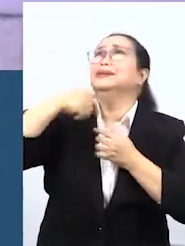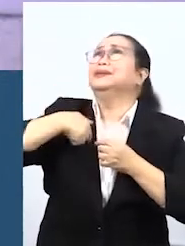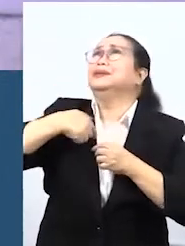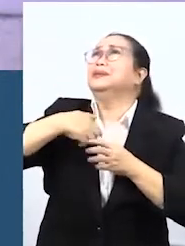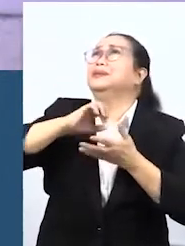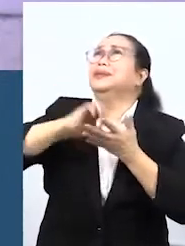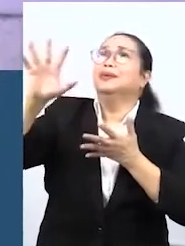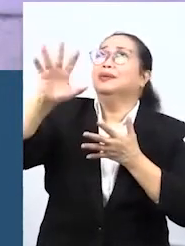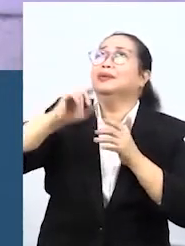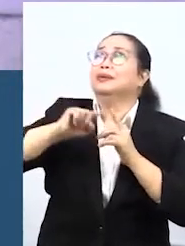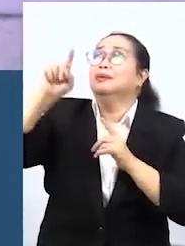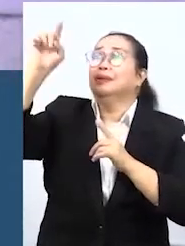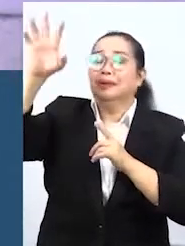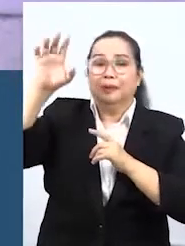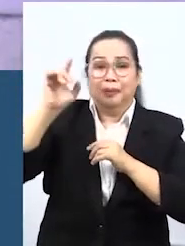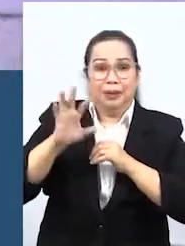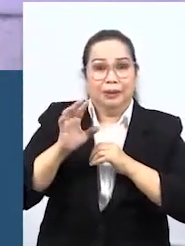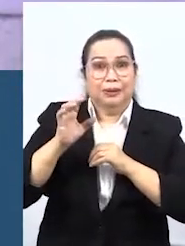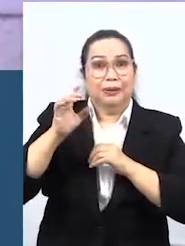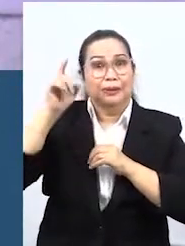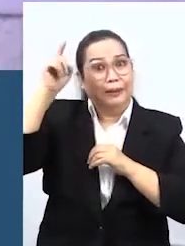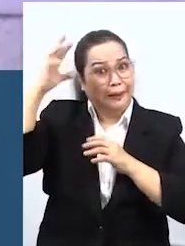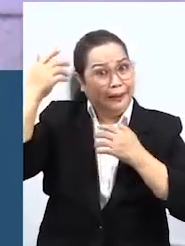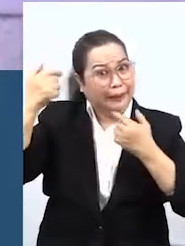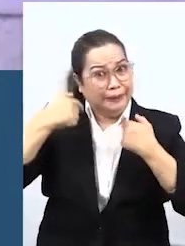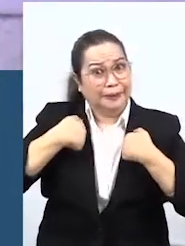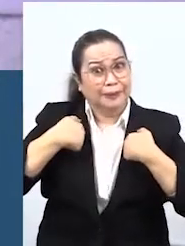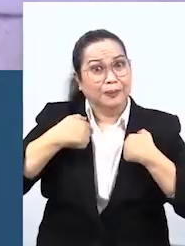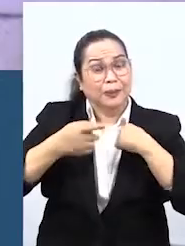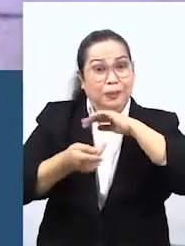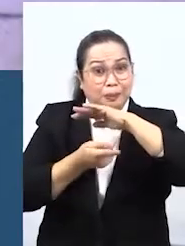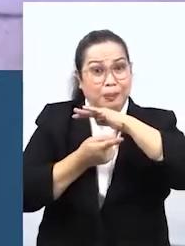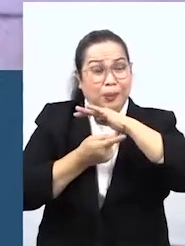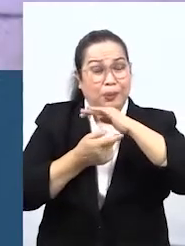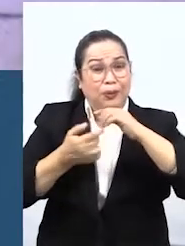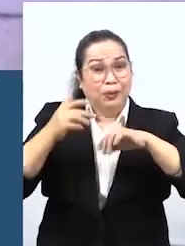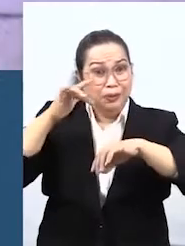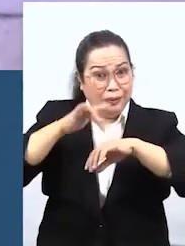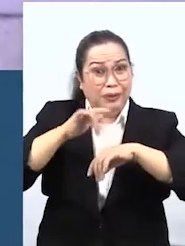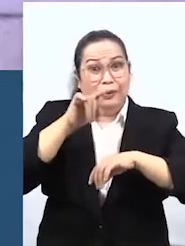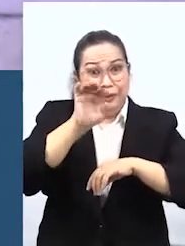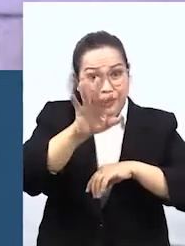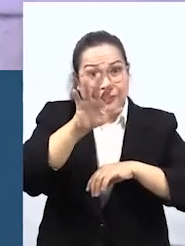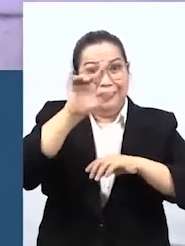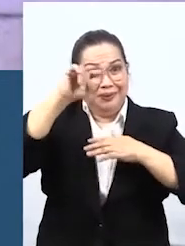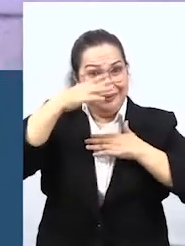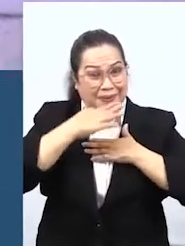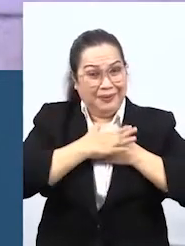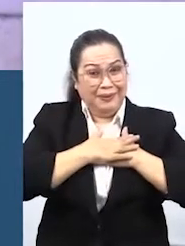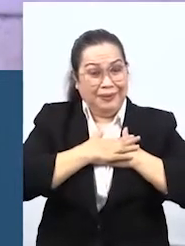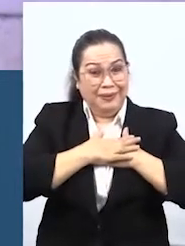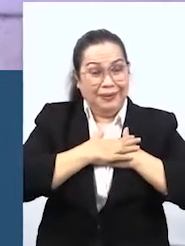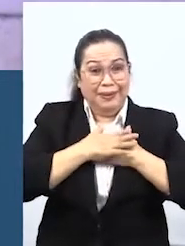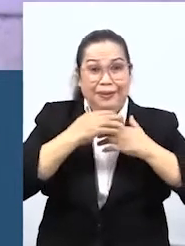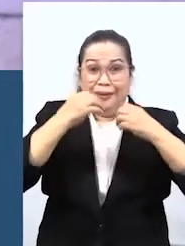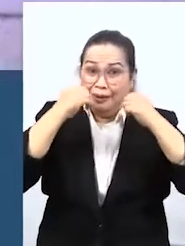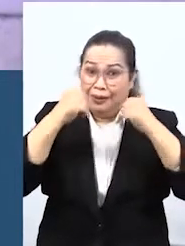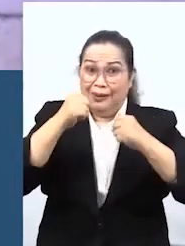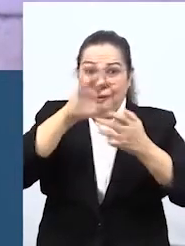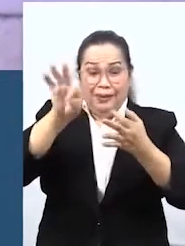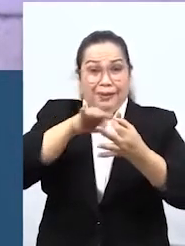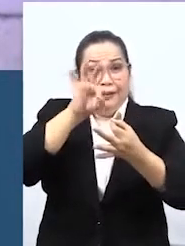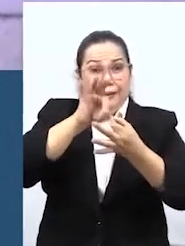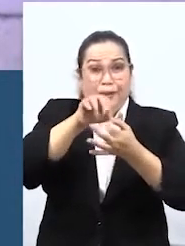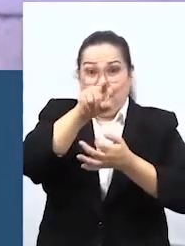he he won't he says my Grace is sufficient for you your my strength is made perfect in